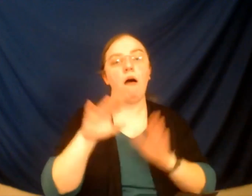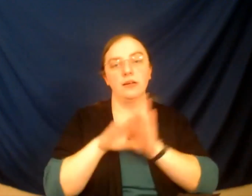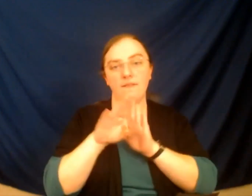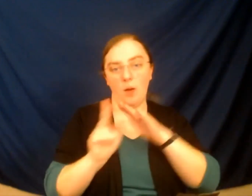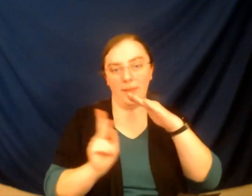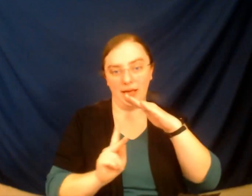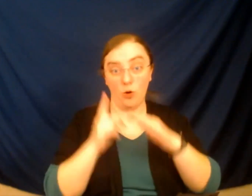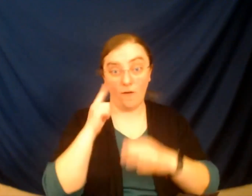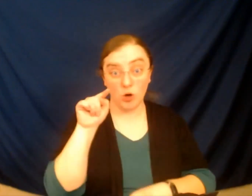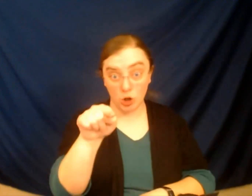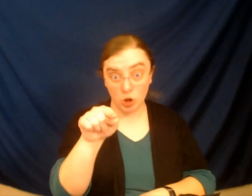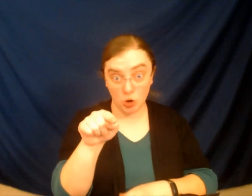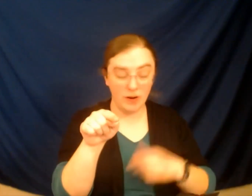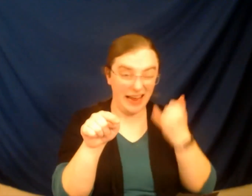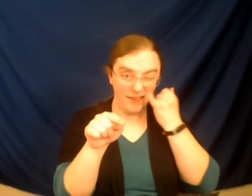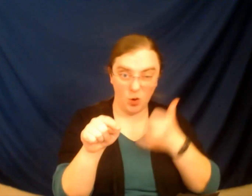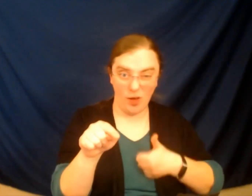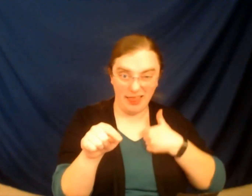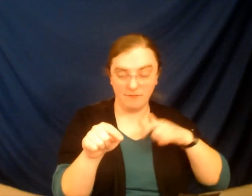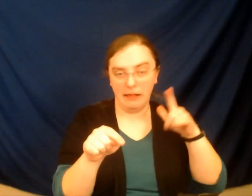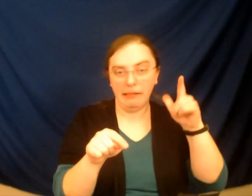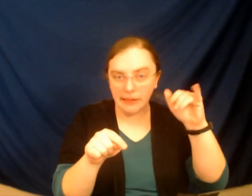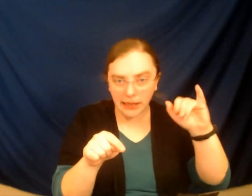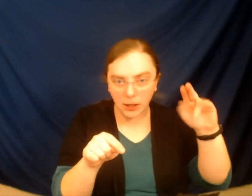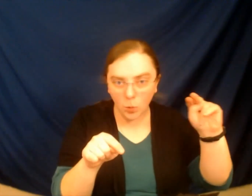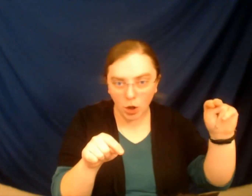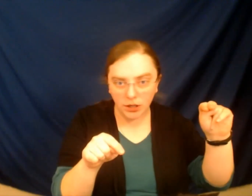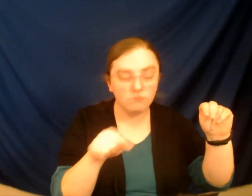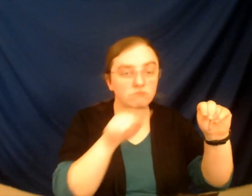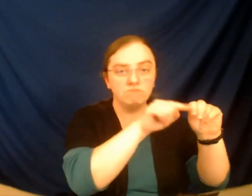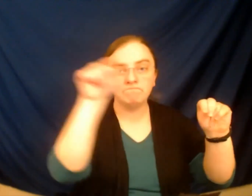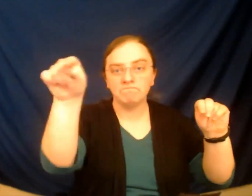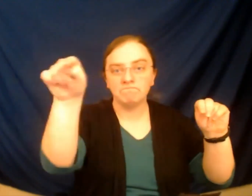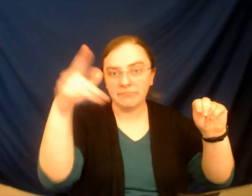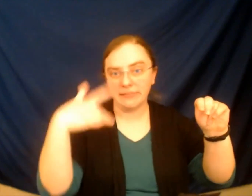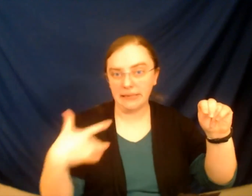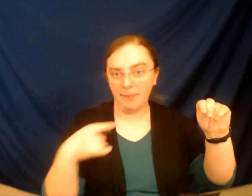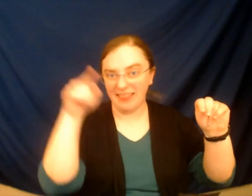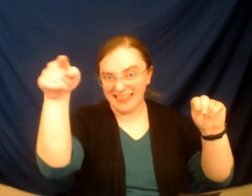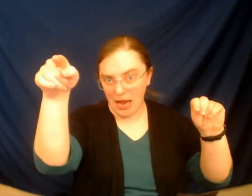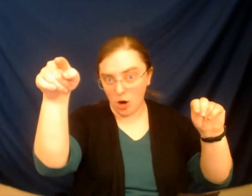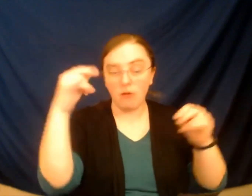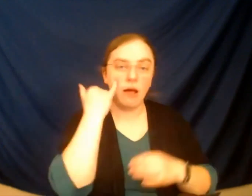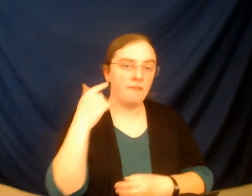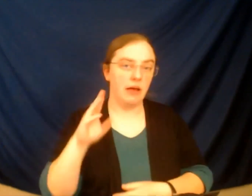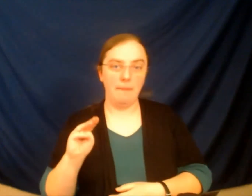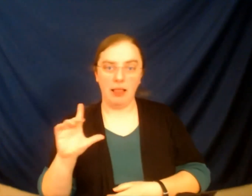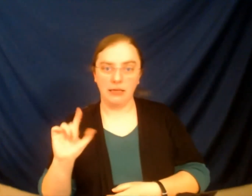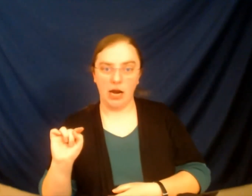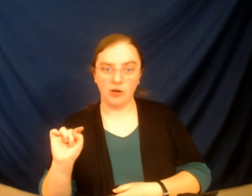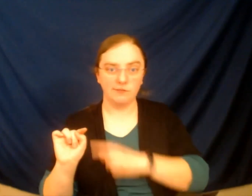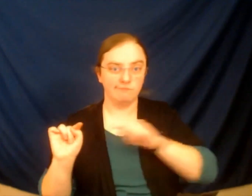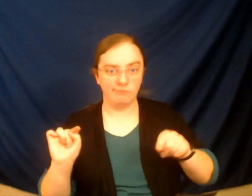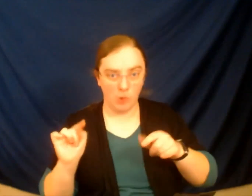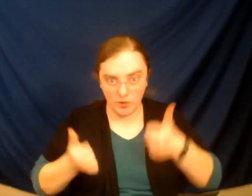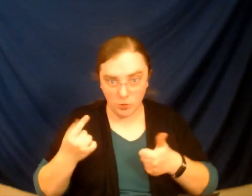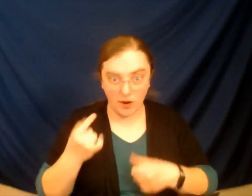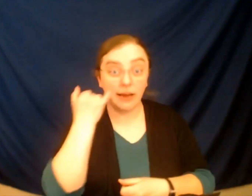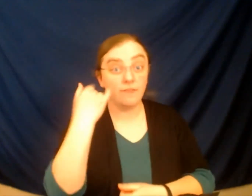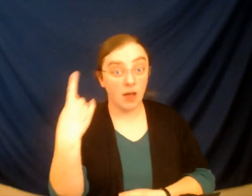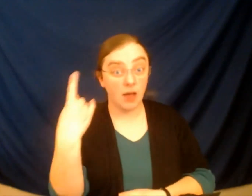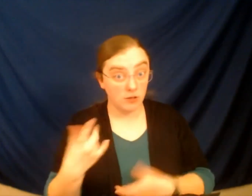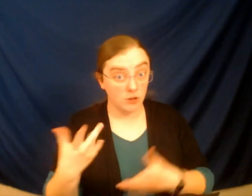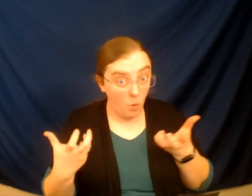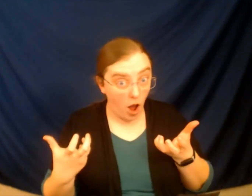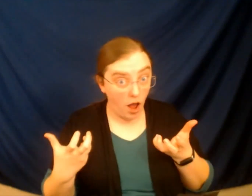the chat. Yes, there is information coming